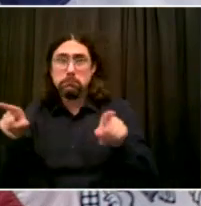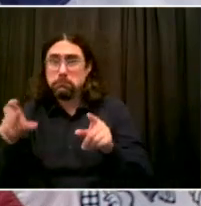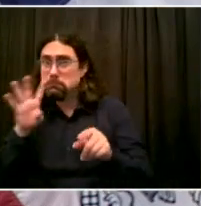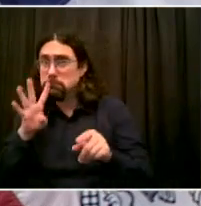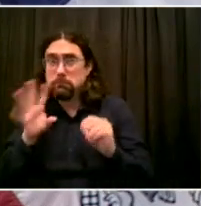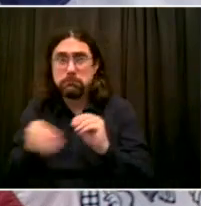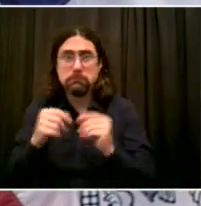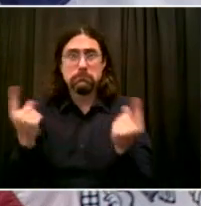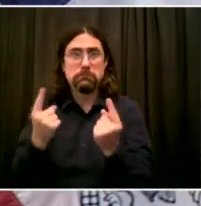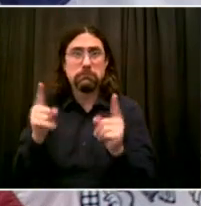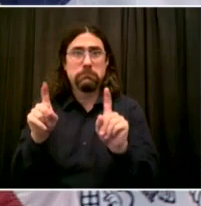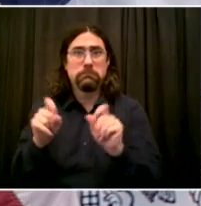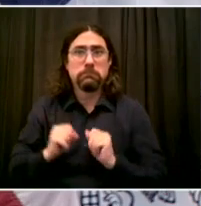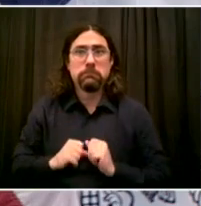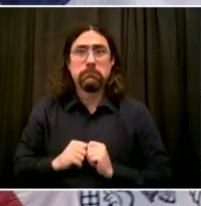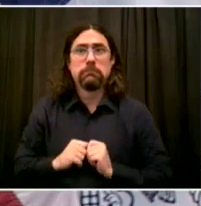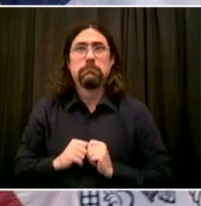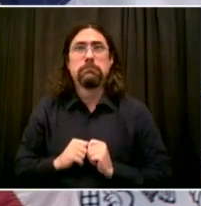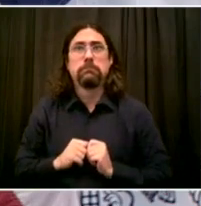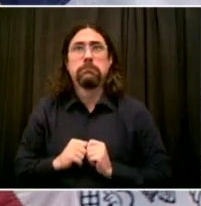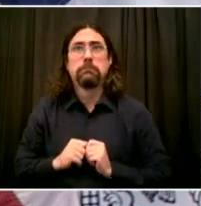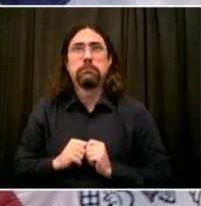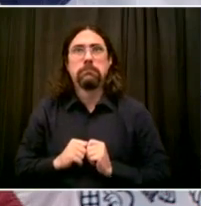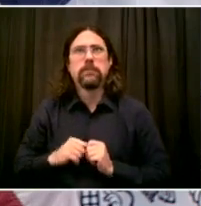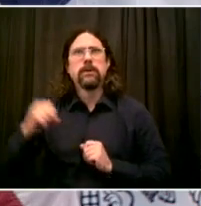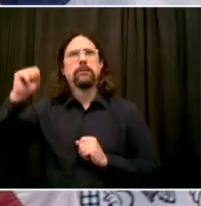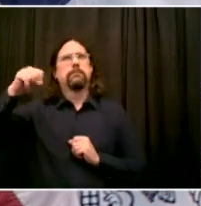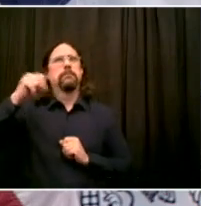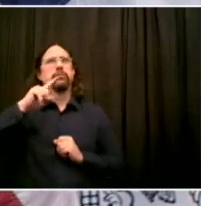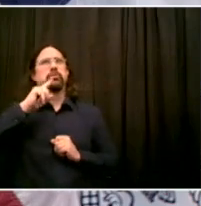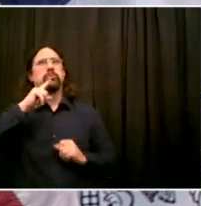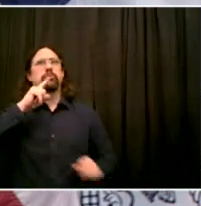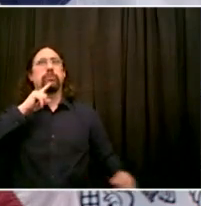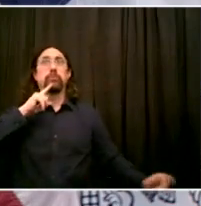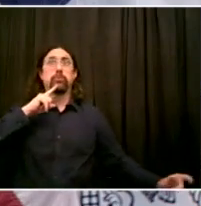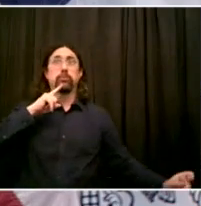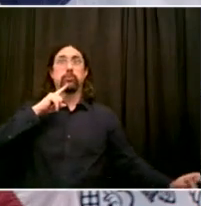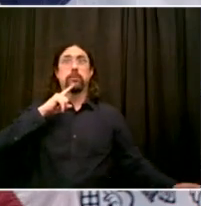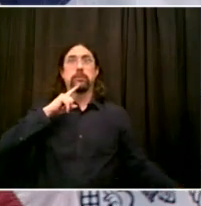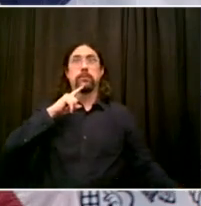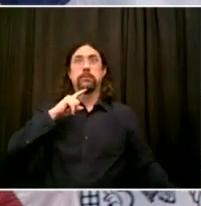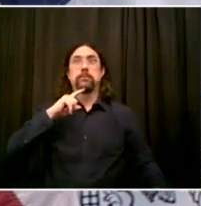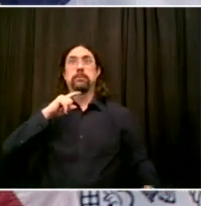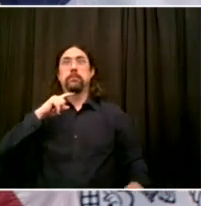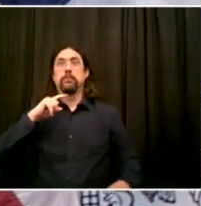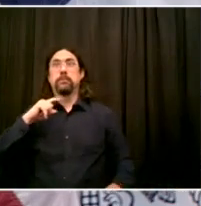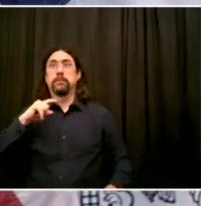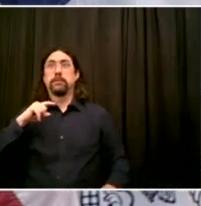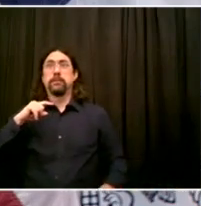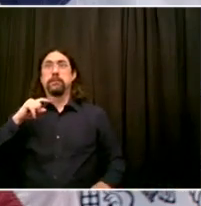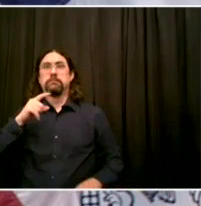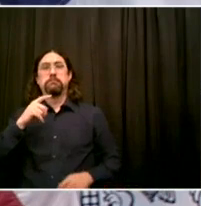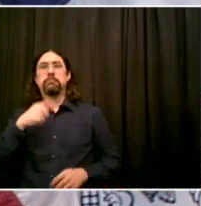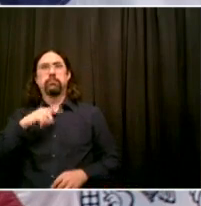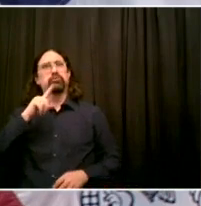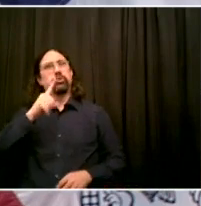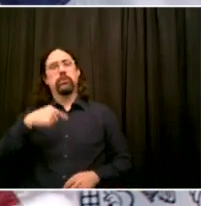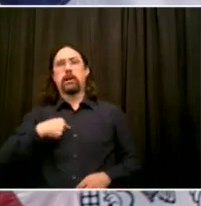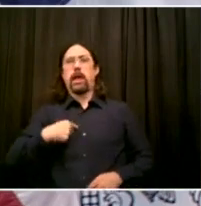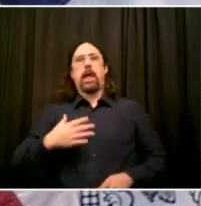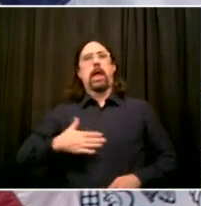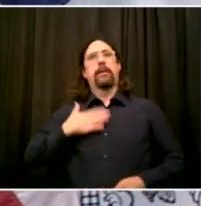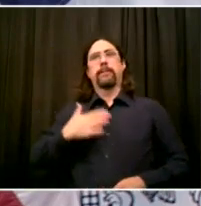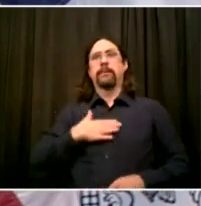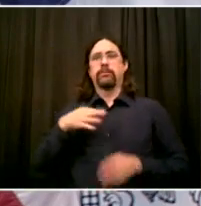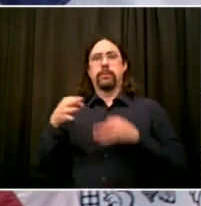Sure. Happy to. Can you hear me? Yep. Okay. Yes, our teams are on the ground dealing